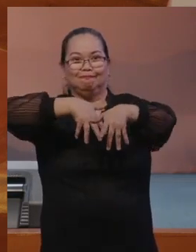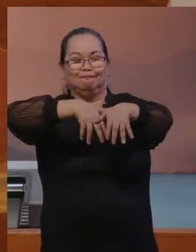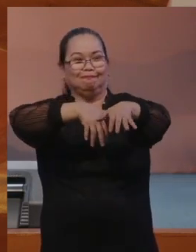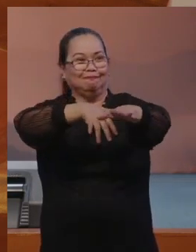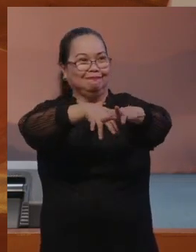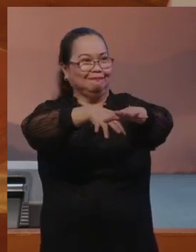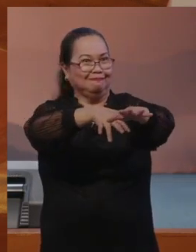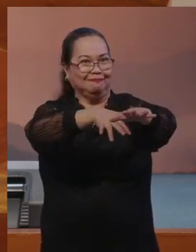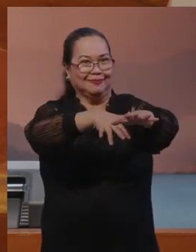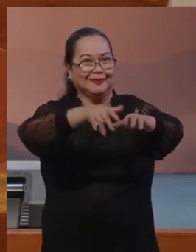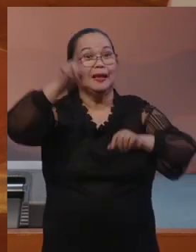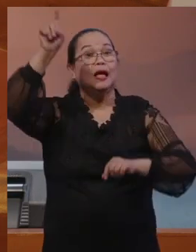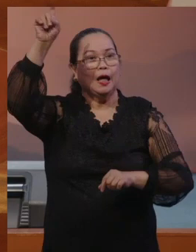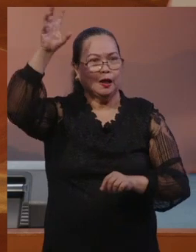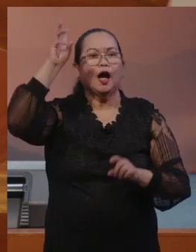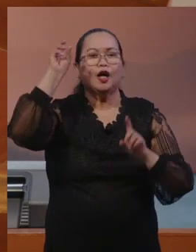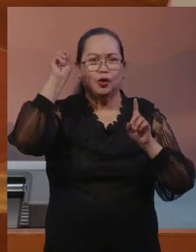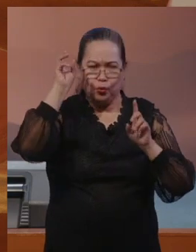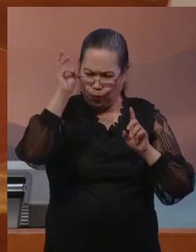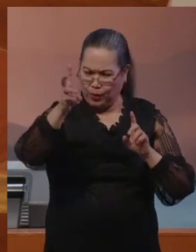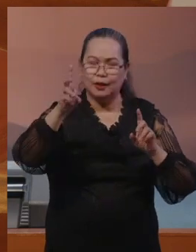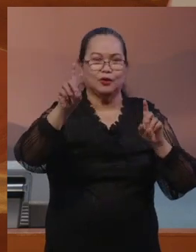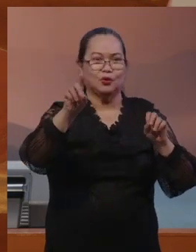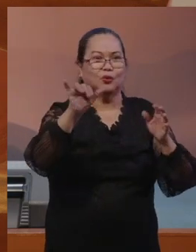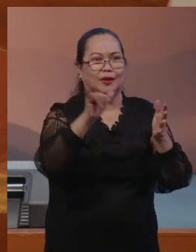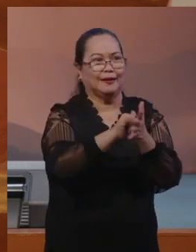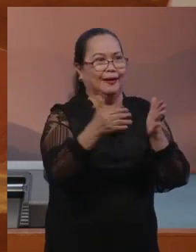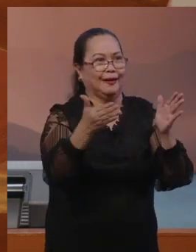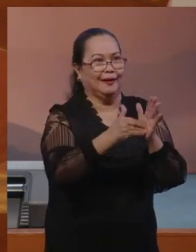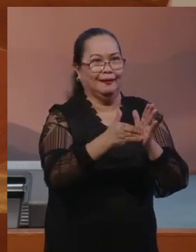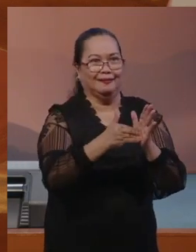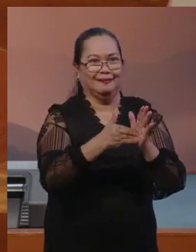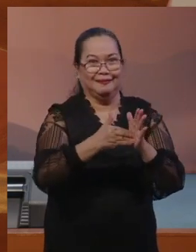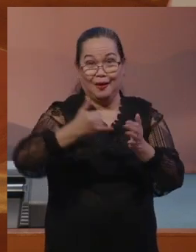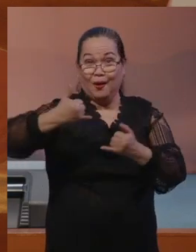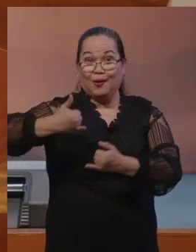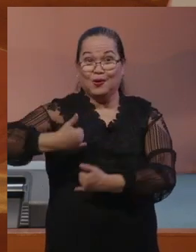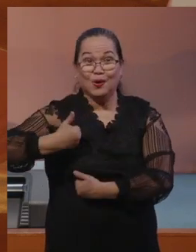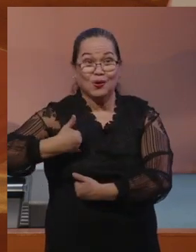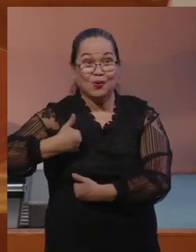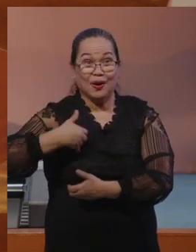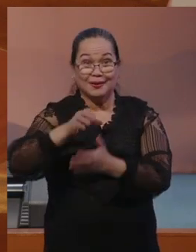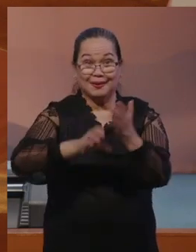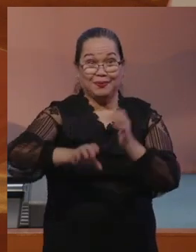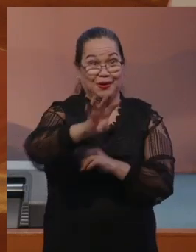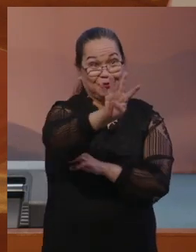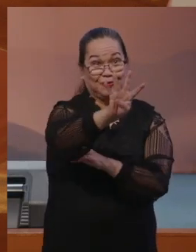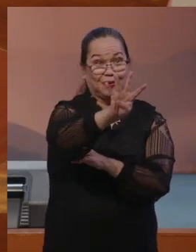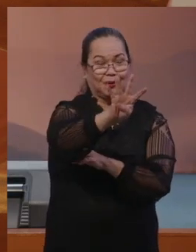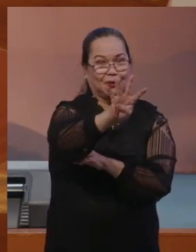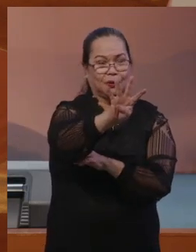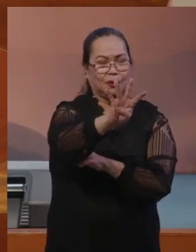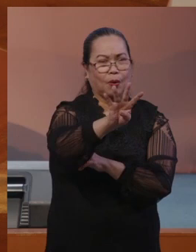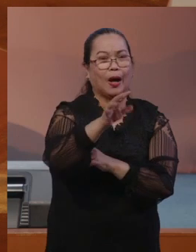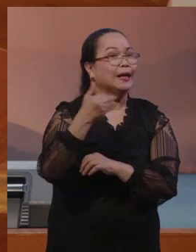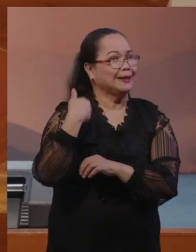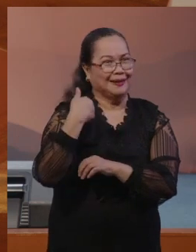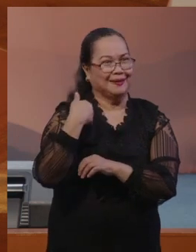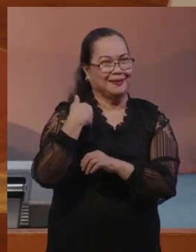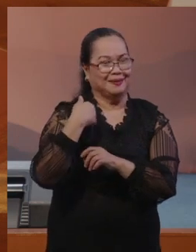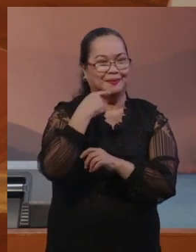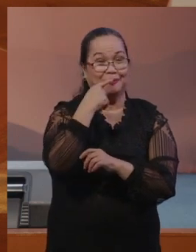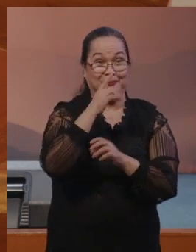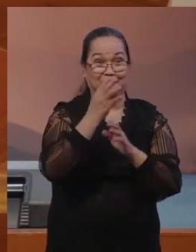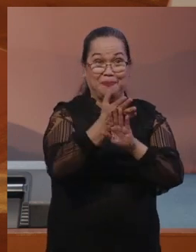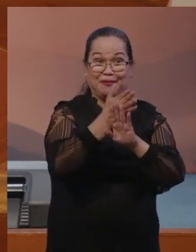Uulitin ulit ng Diyos yun. Kailan? Sa Joshua chapter 4. Wala pa tayo doon, pero konting